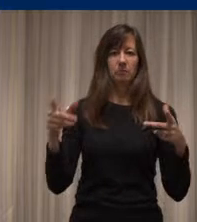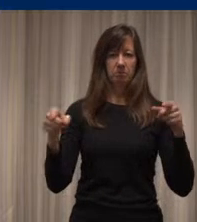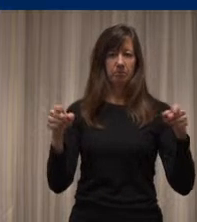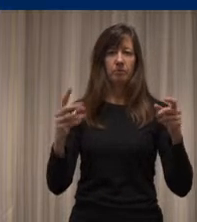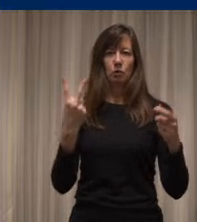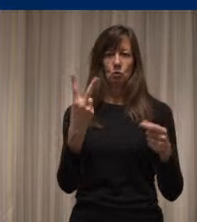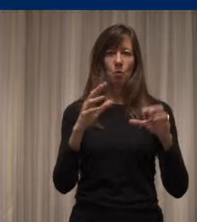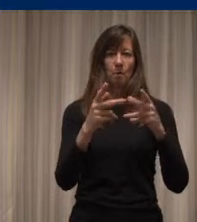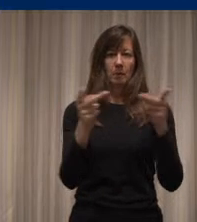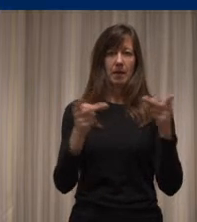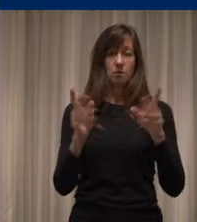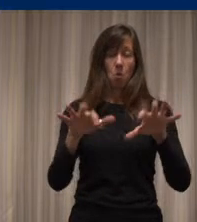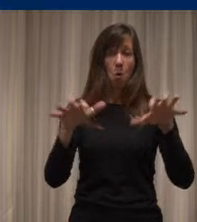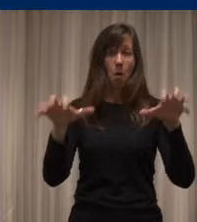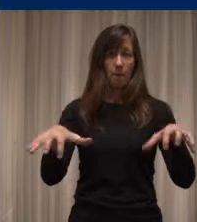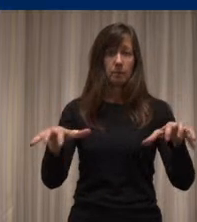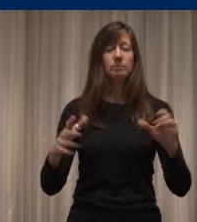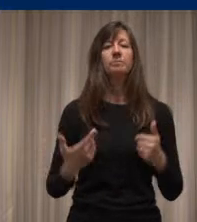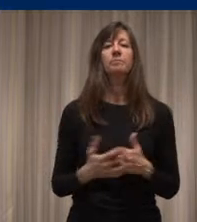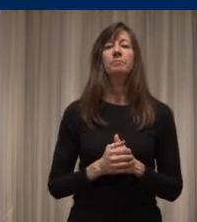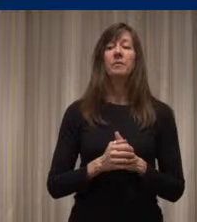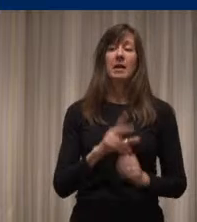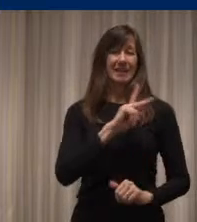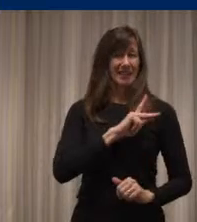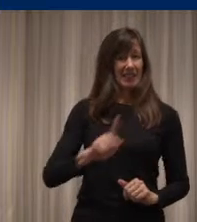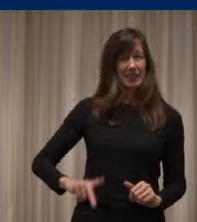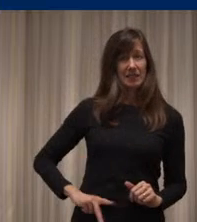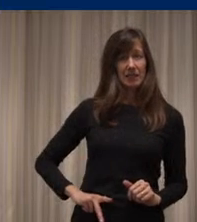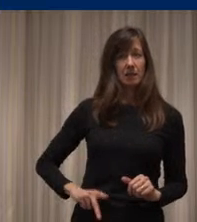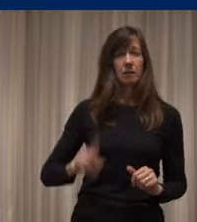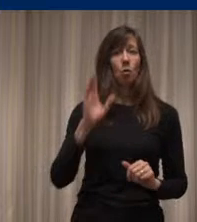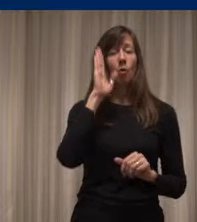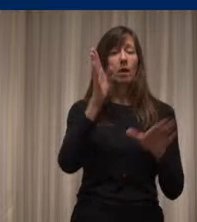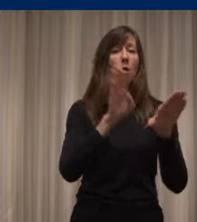open just for people that are eligible. It will open for